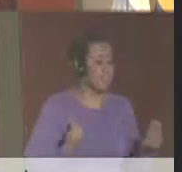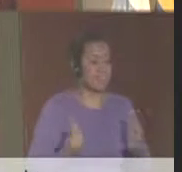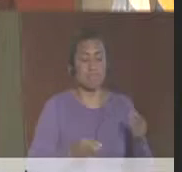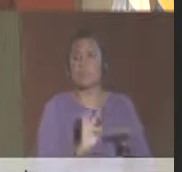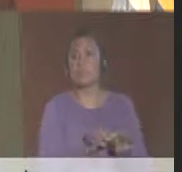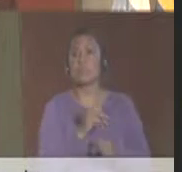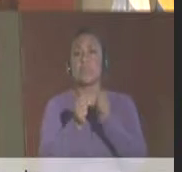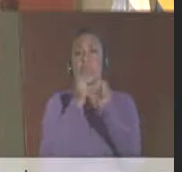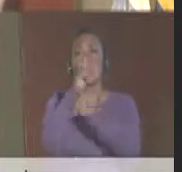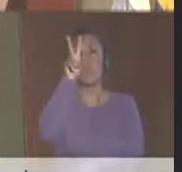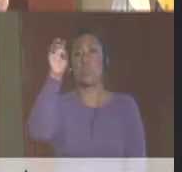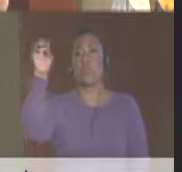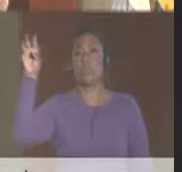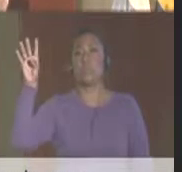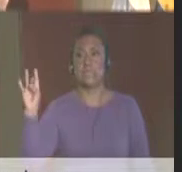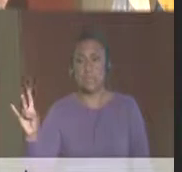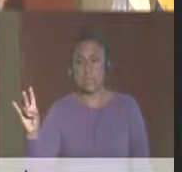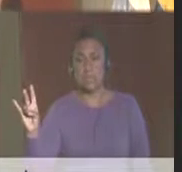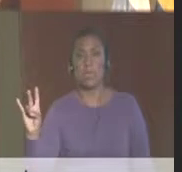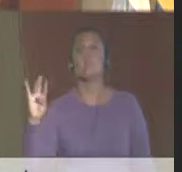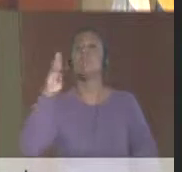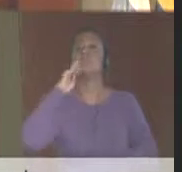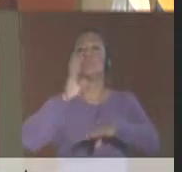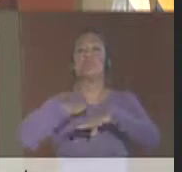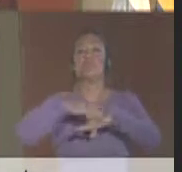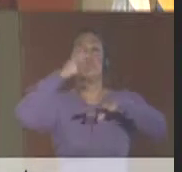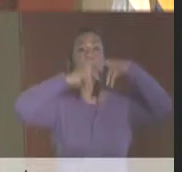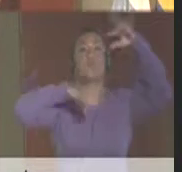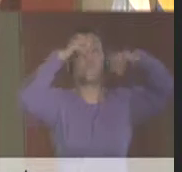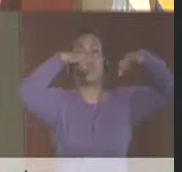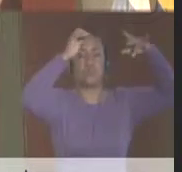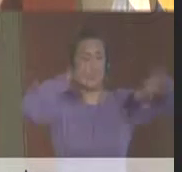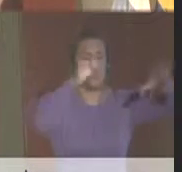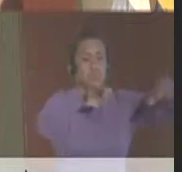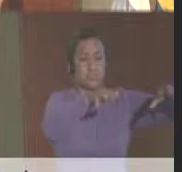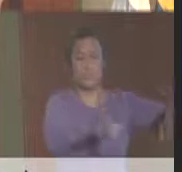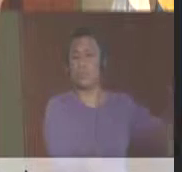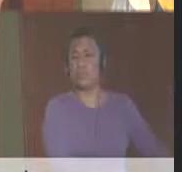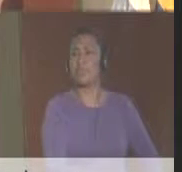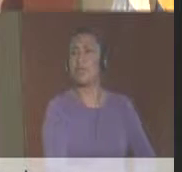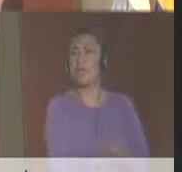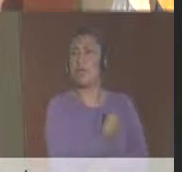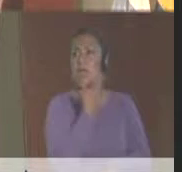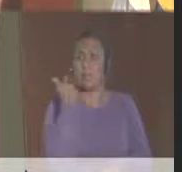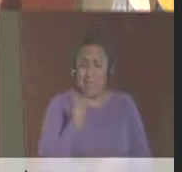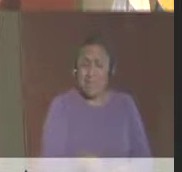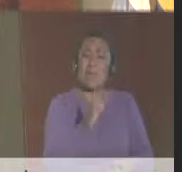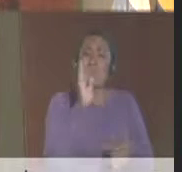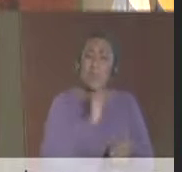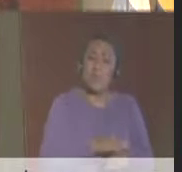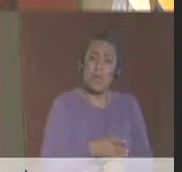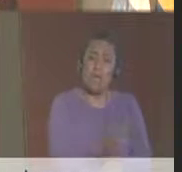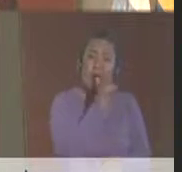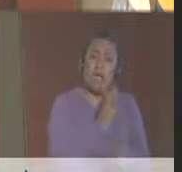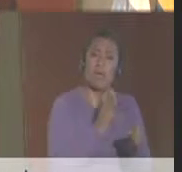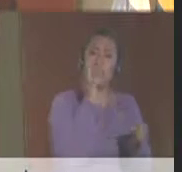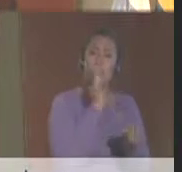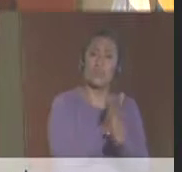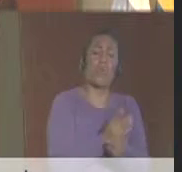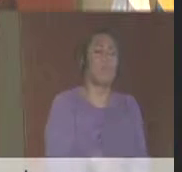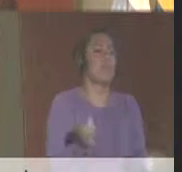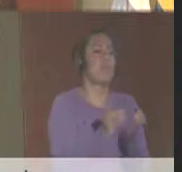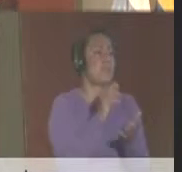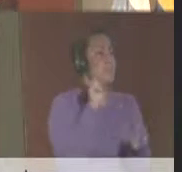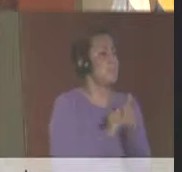this process of reconstruction. And so in 2007, again, because of rainfall, the same